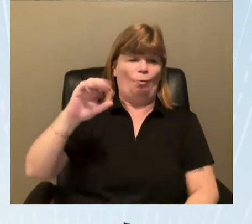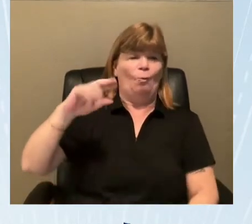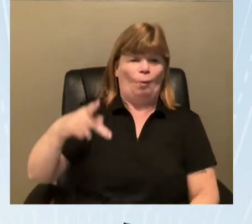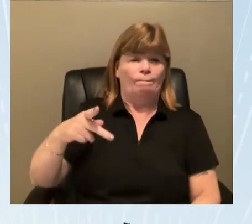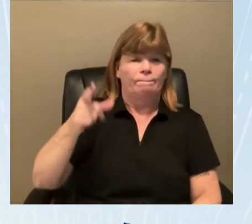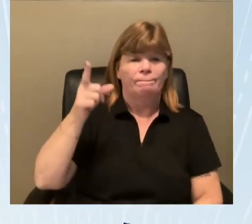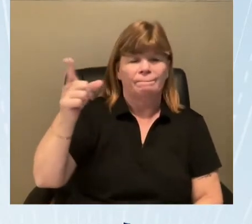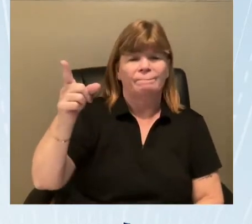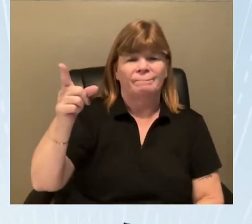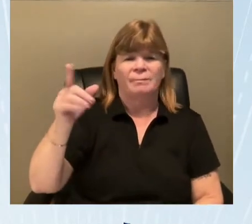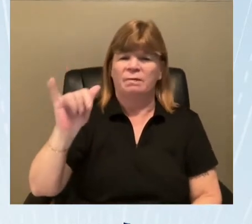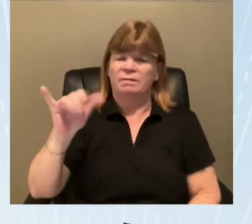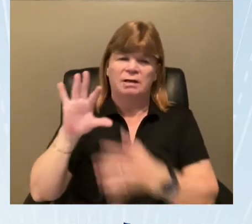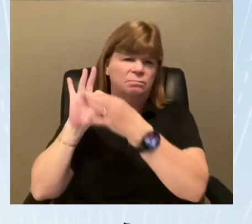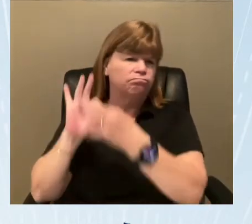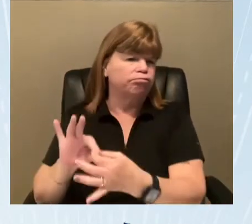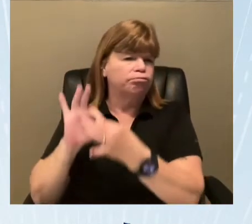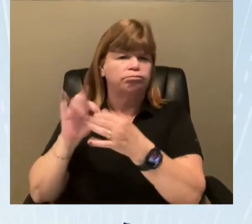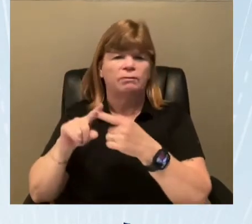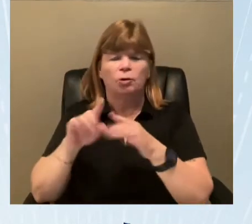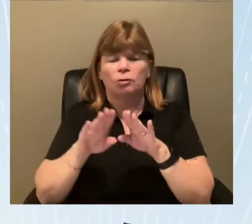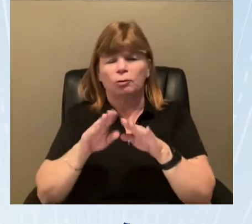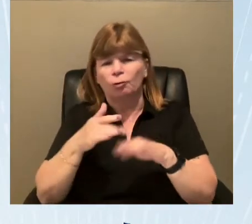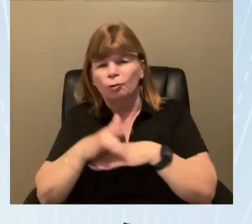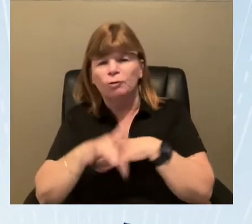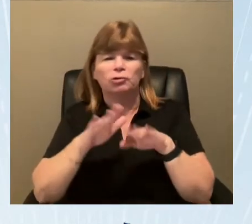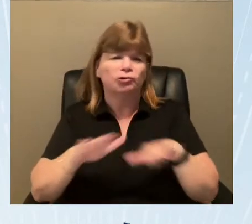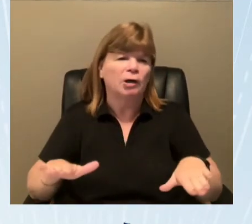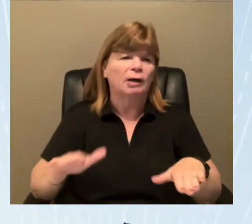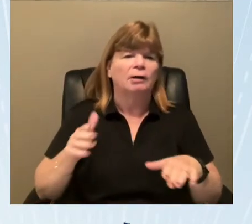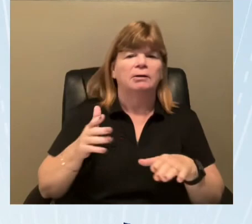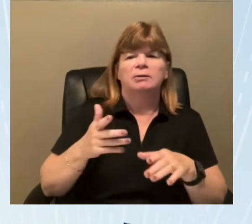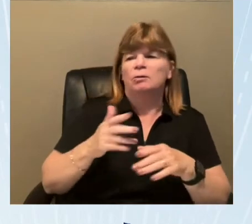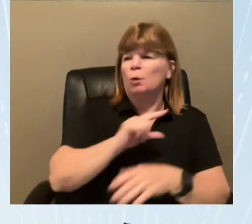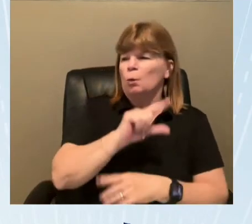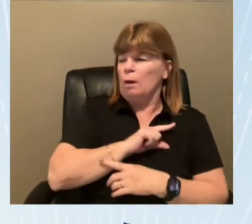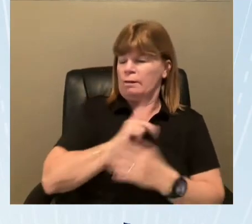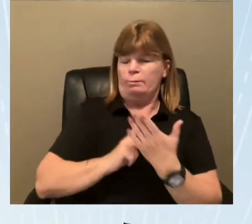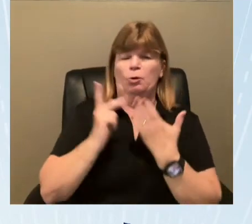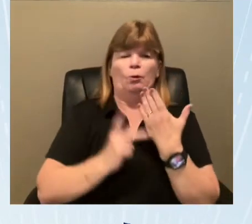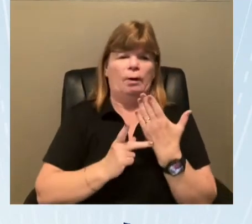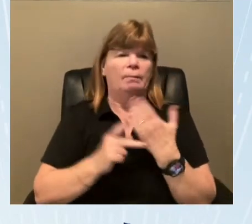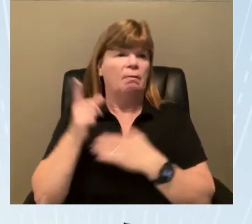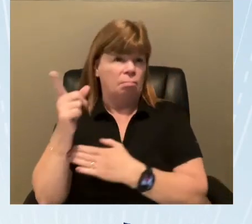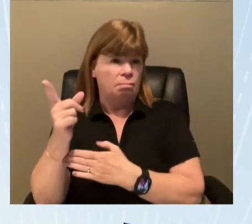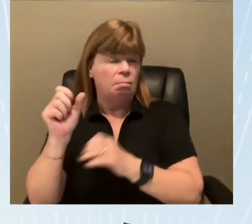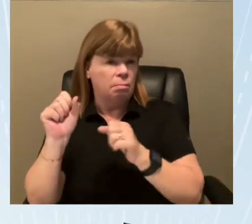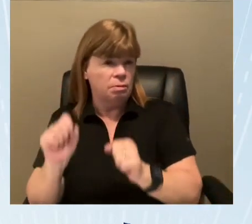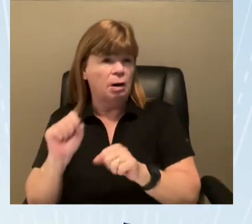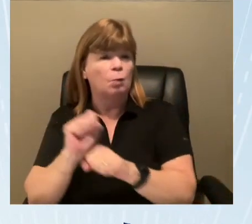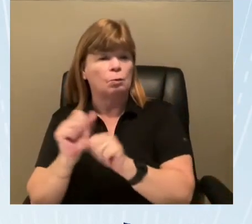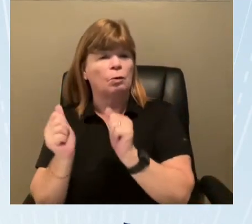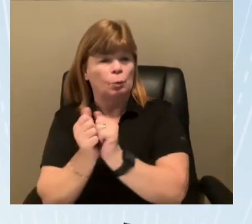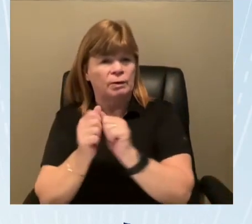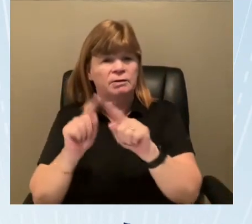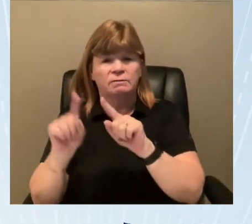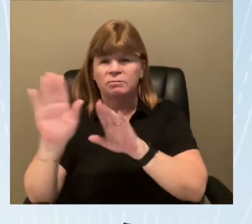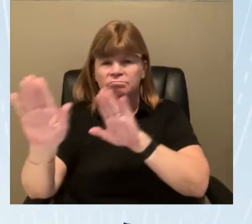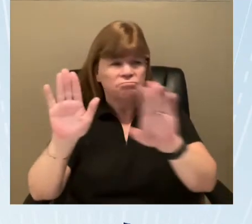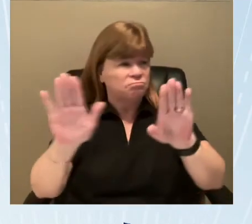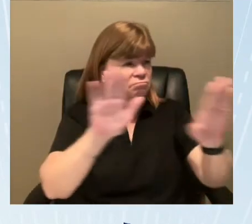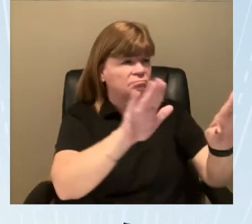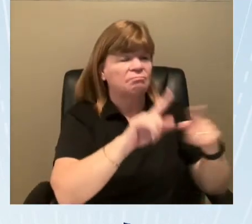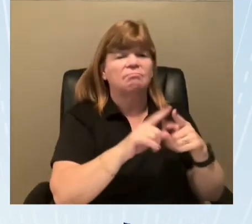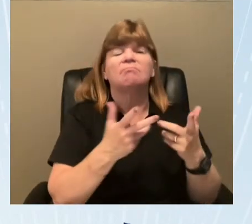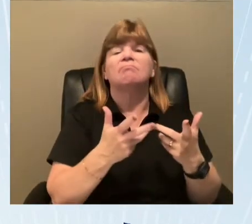anchor in early childhood quality programming. And they are able to work with providers individually